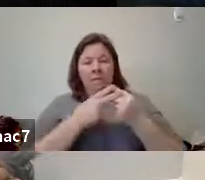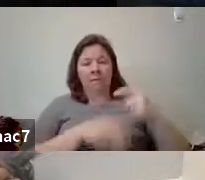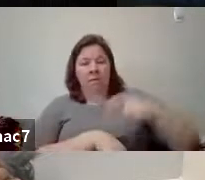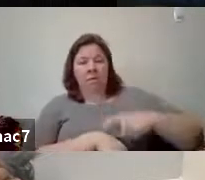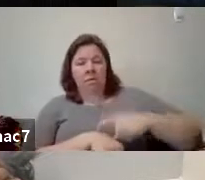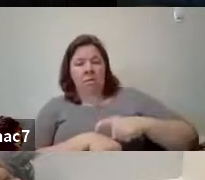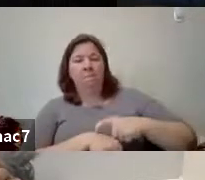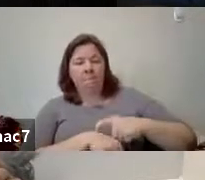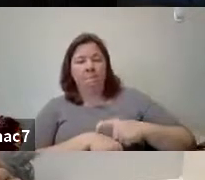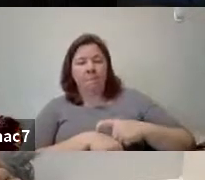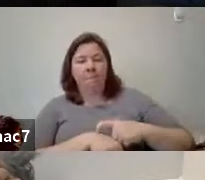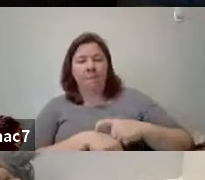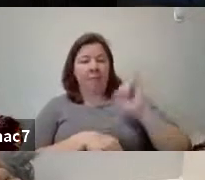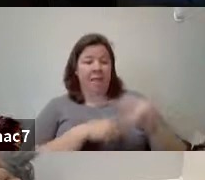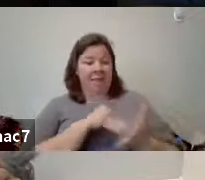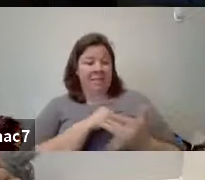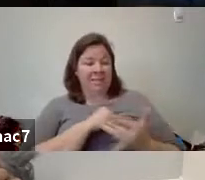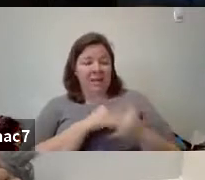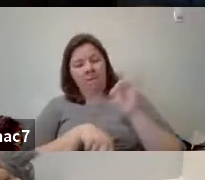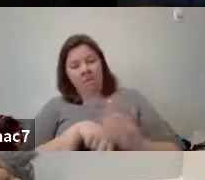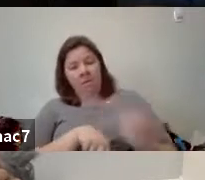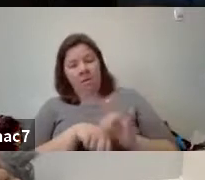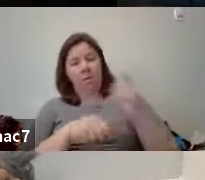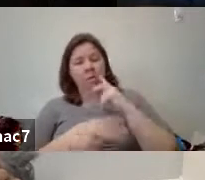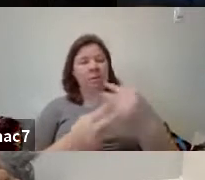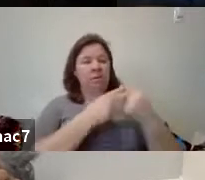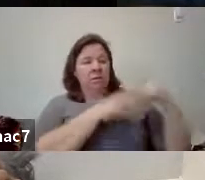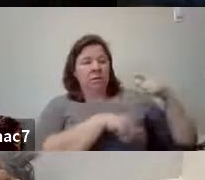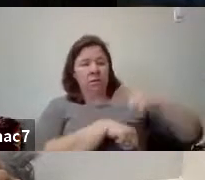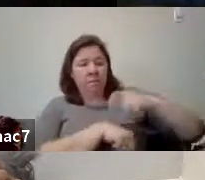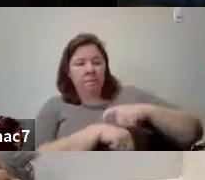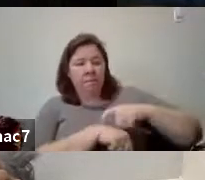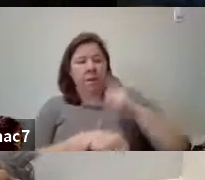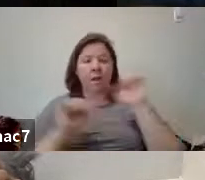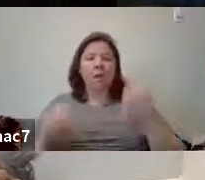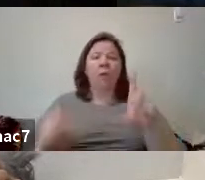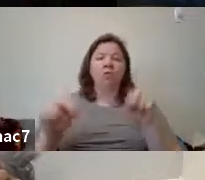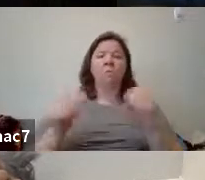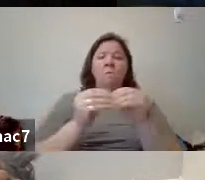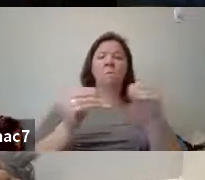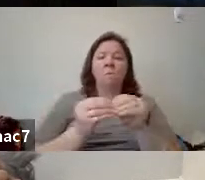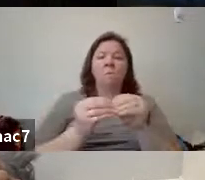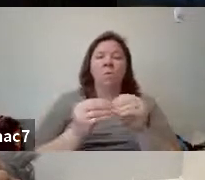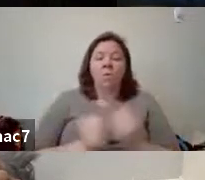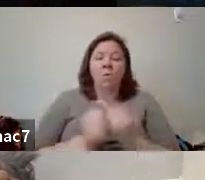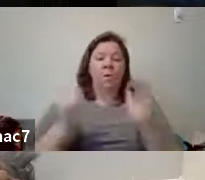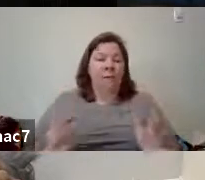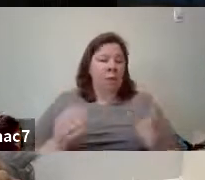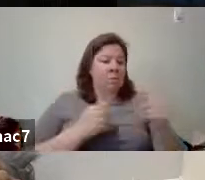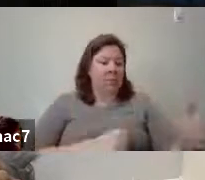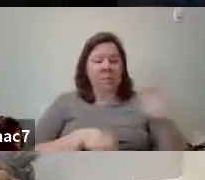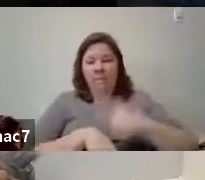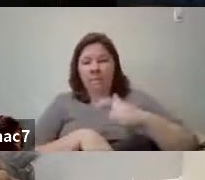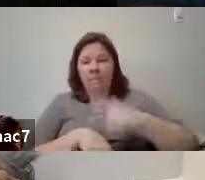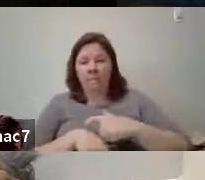bottom line things for me, is the tech that's available is going to save time. And I'll be able to do more without spending the time that a lot of people would